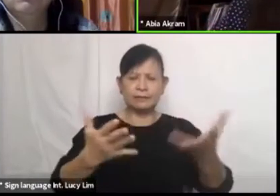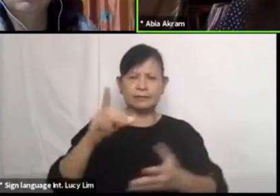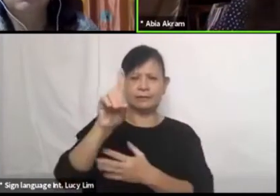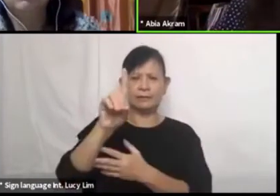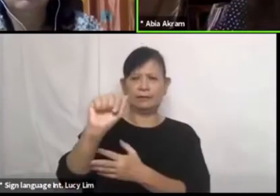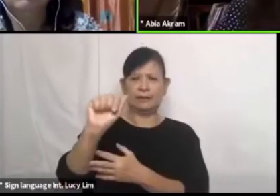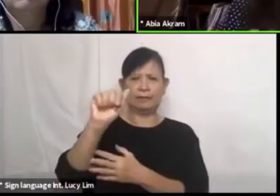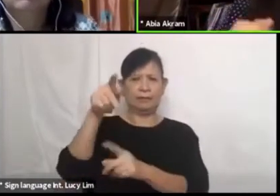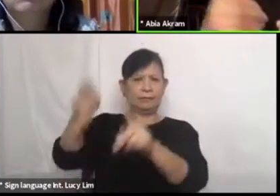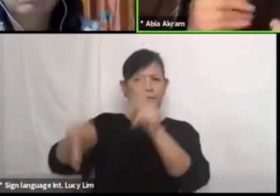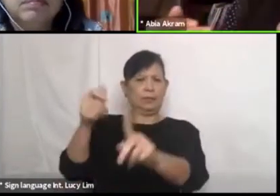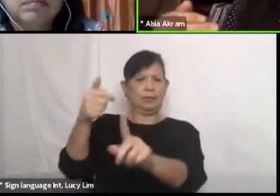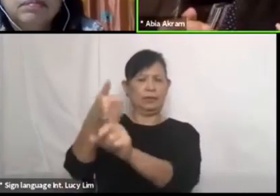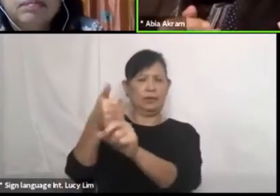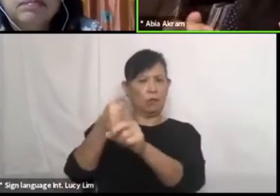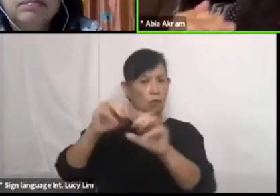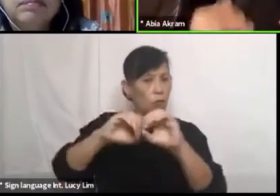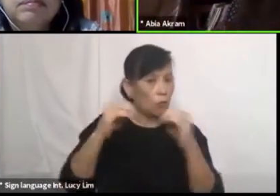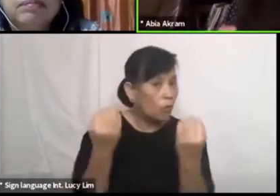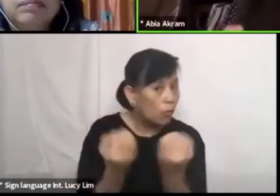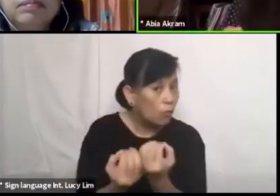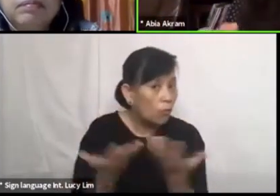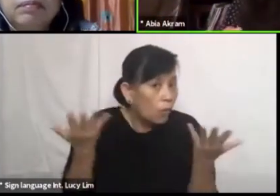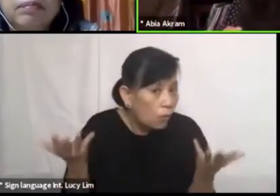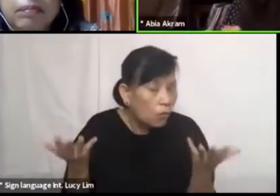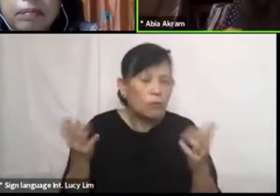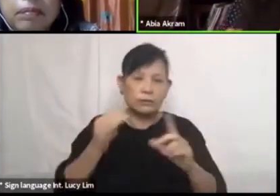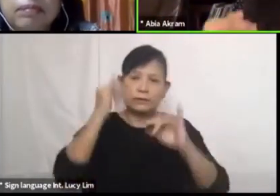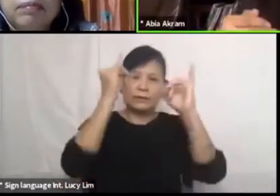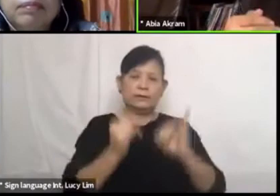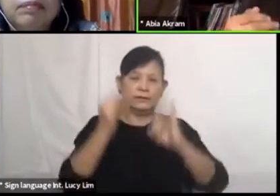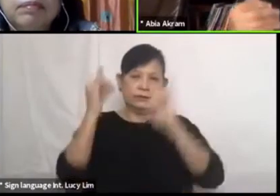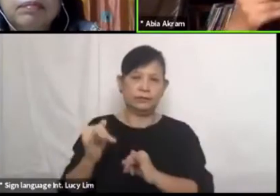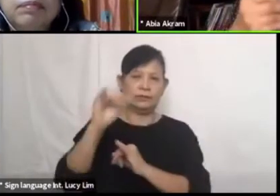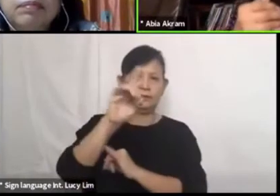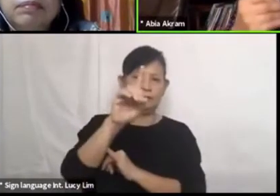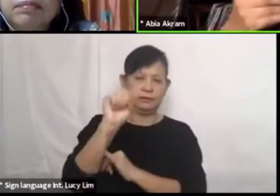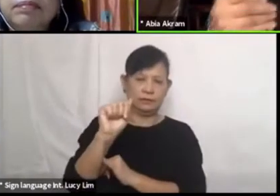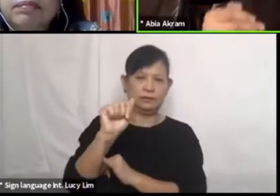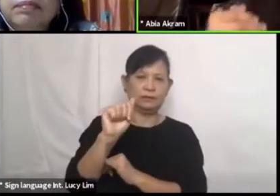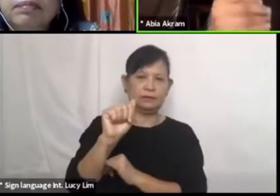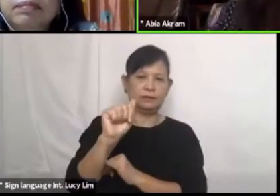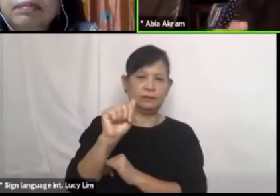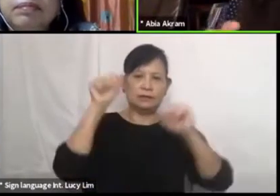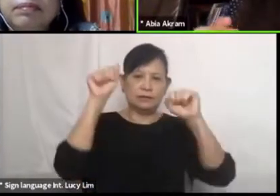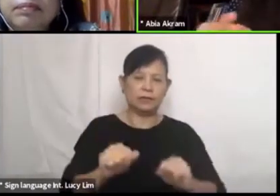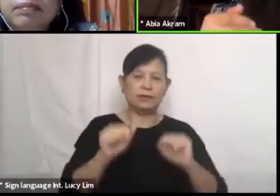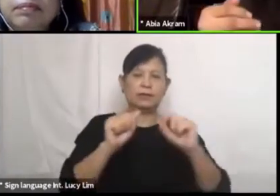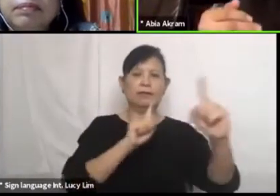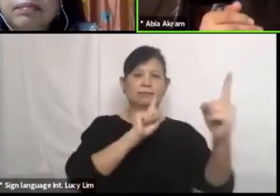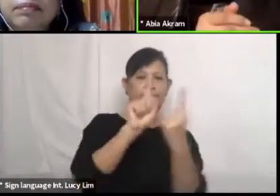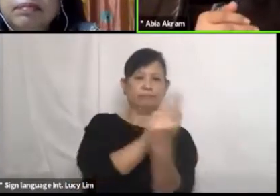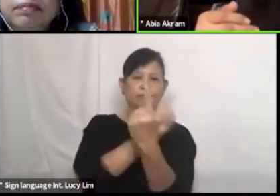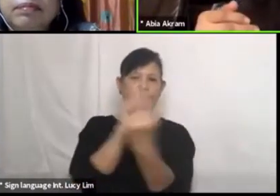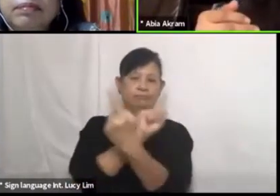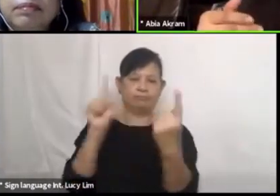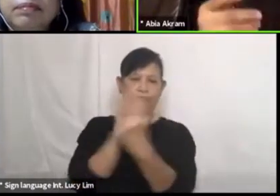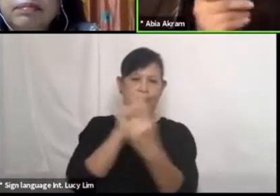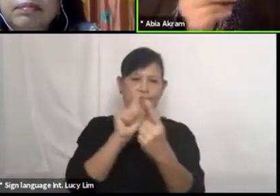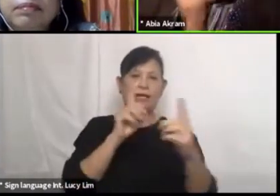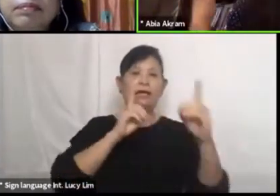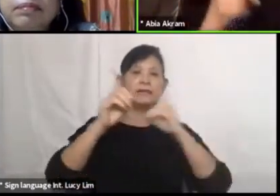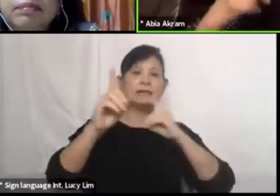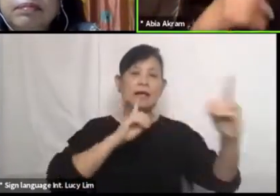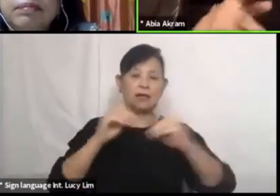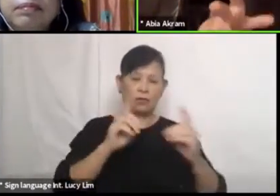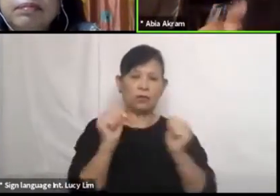people organizations or individuals with disabilities, so they can have one-to-one dialogue with the policymakers. So if